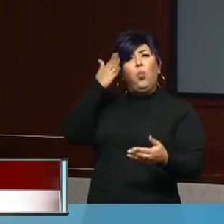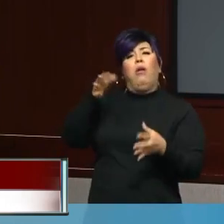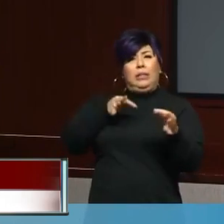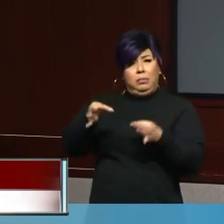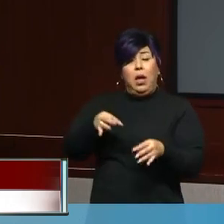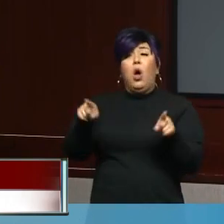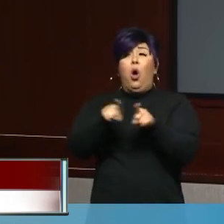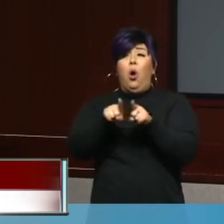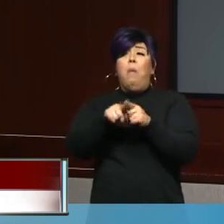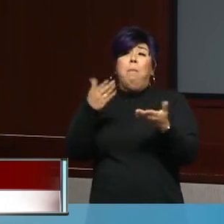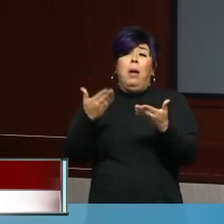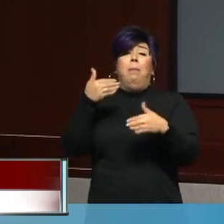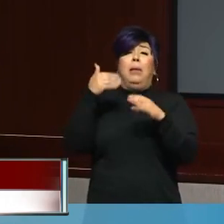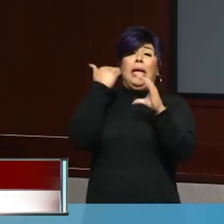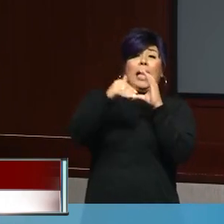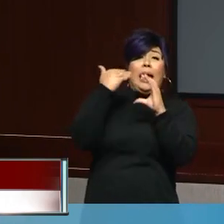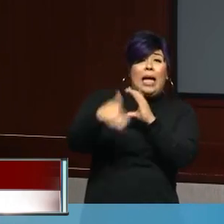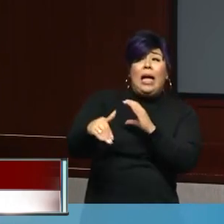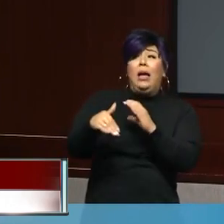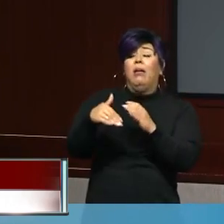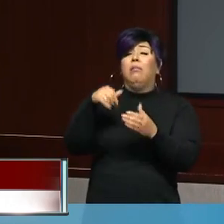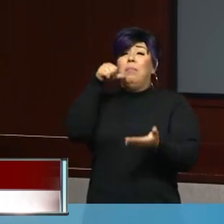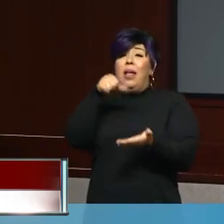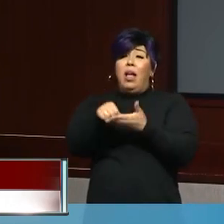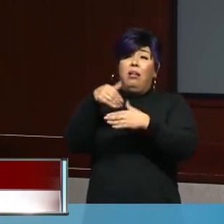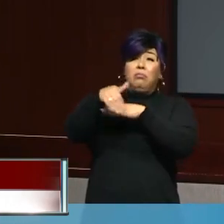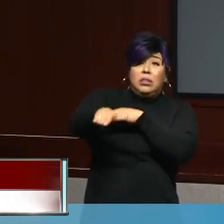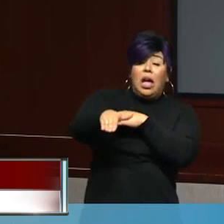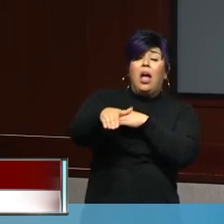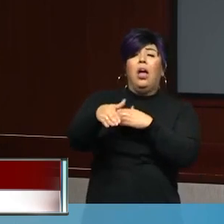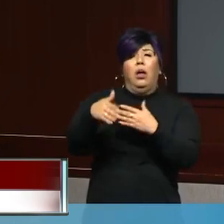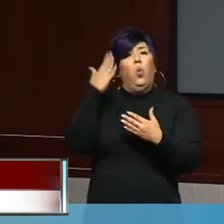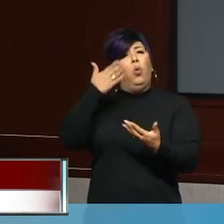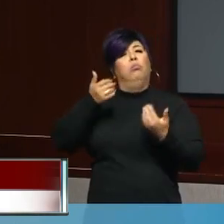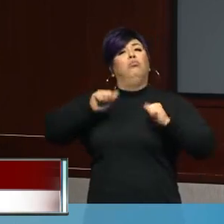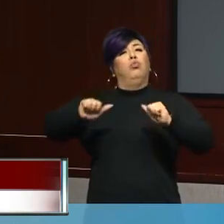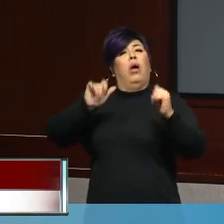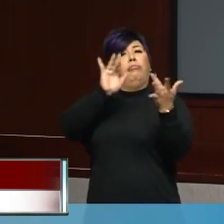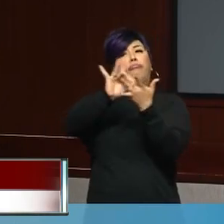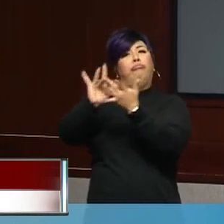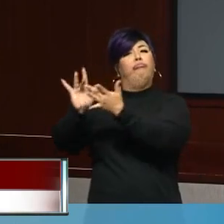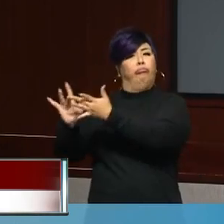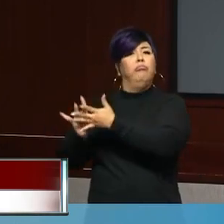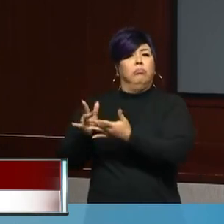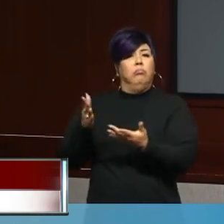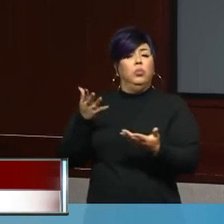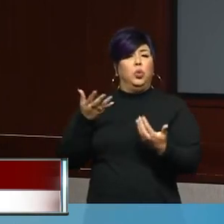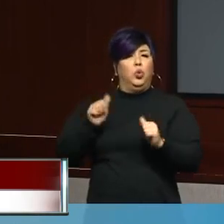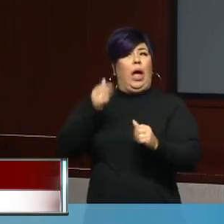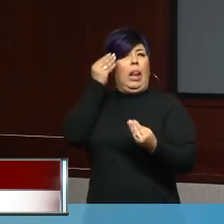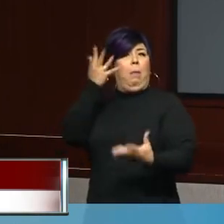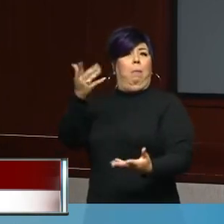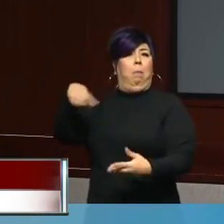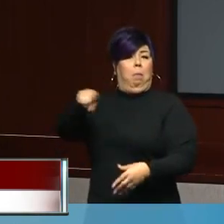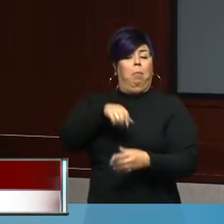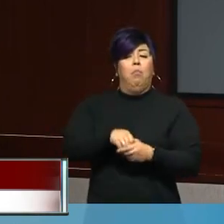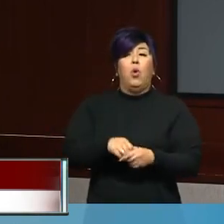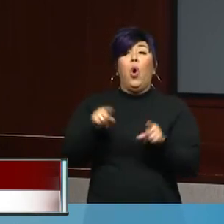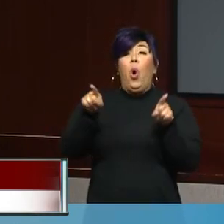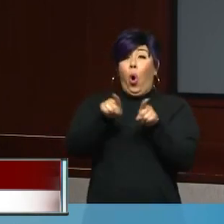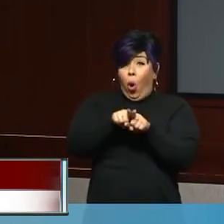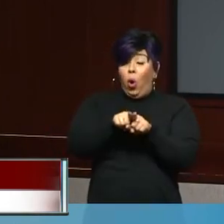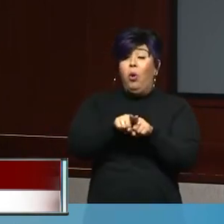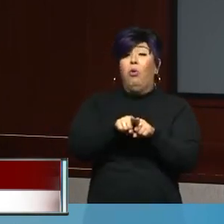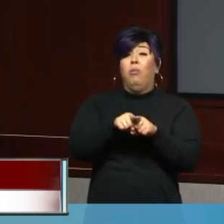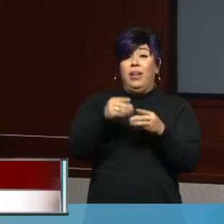get letters out to all of these businesses based on the information that we have available to us, to contact them to let them know. We also have all this